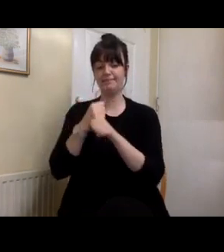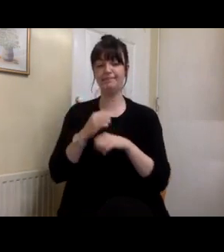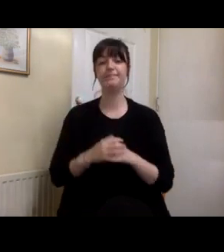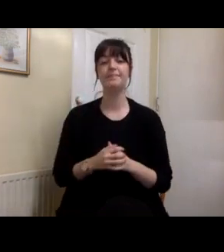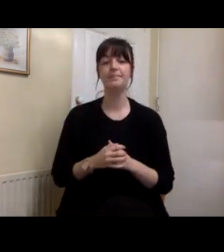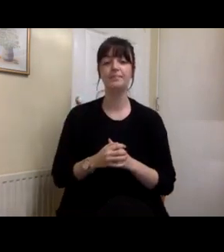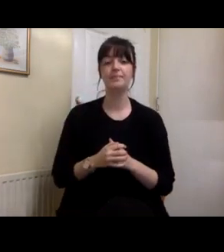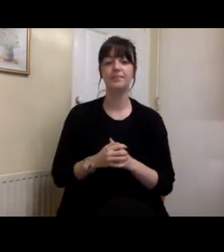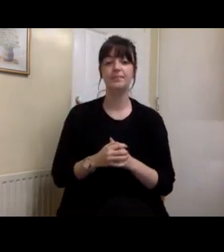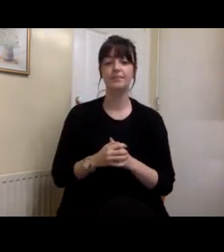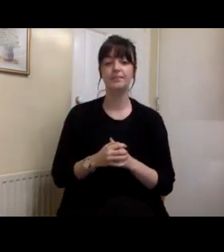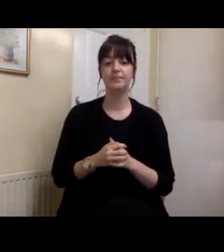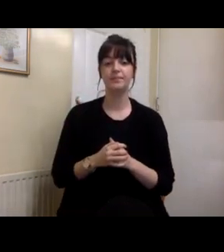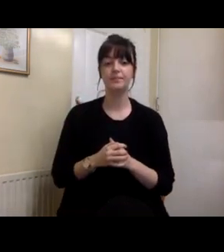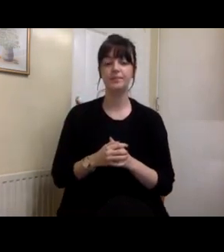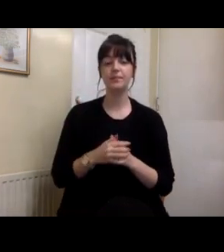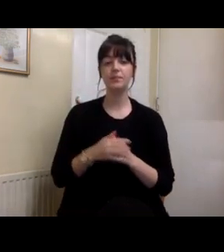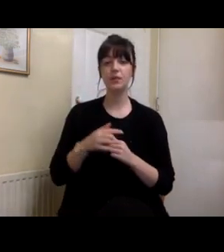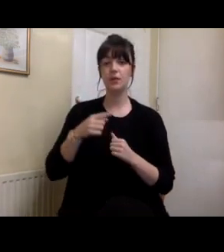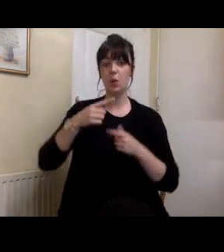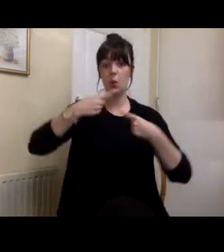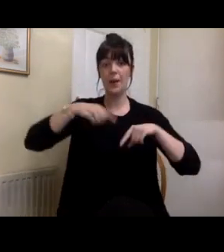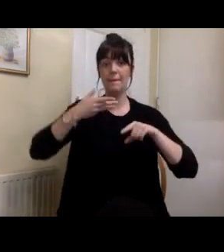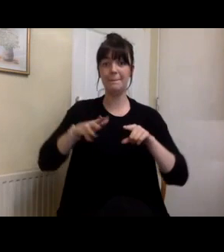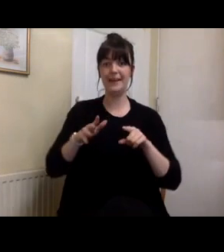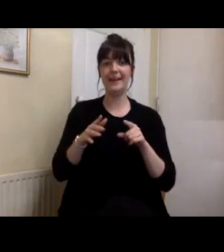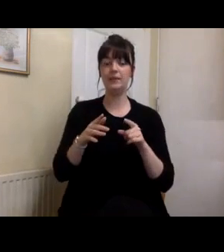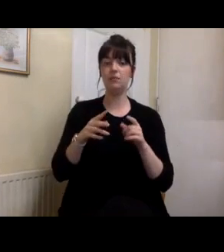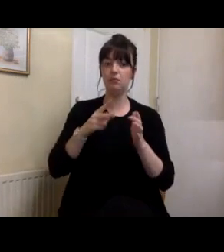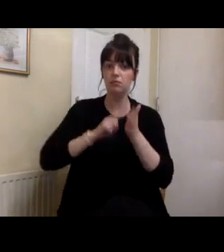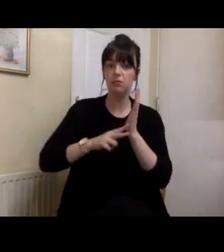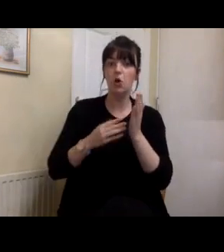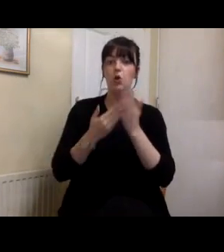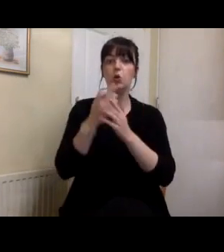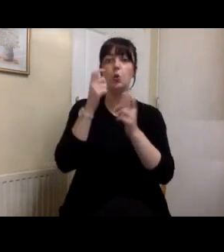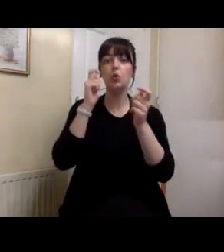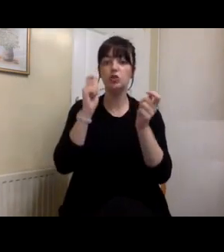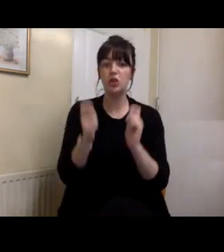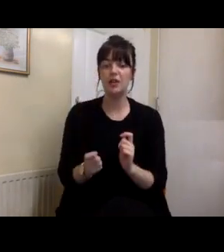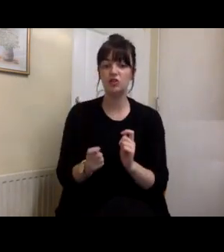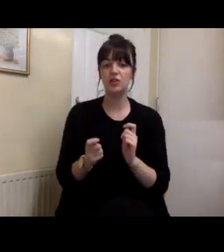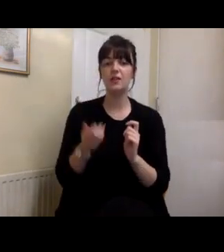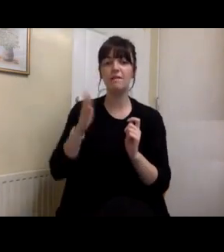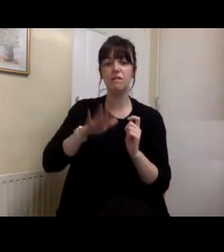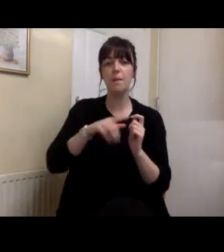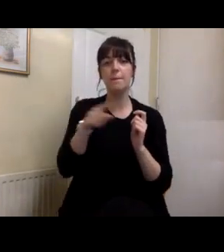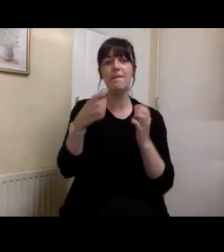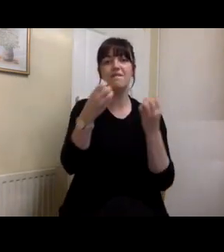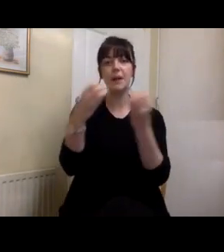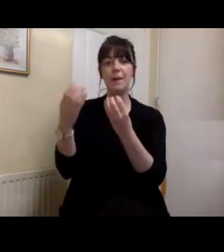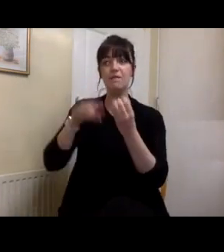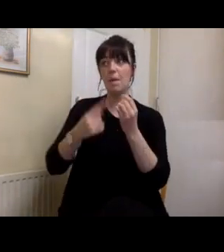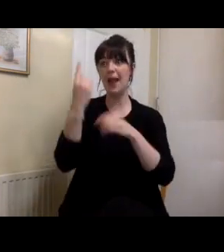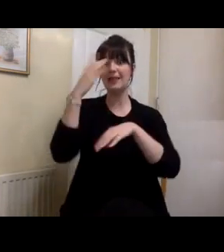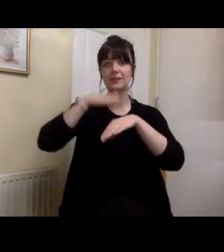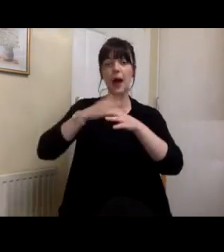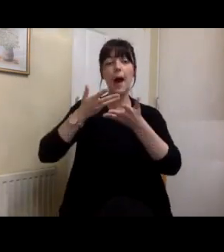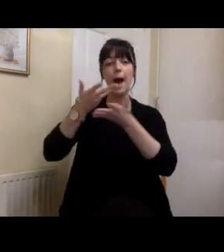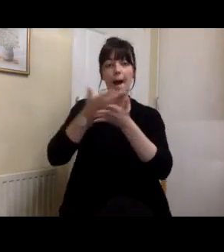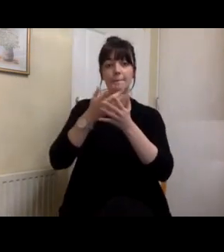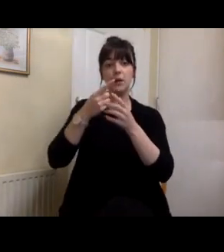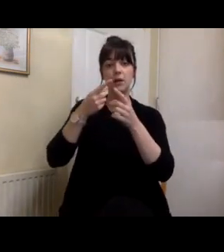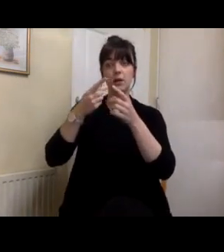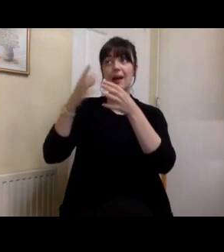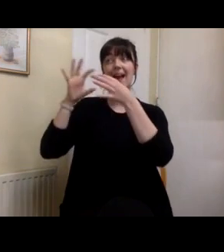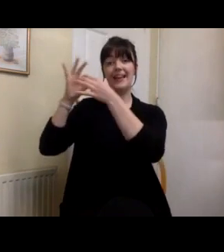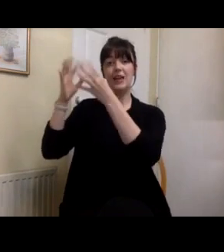design of the Lower Thames Crossing based on feedback that we've received during previous consultations, from engagement with our stakeholders, and of